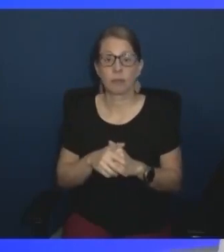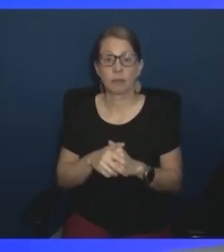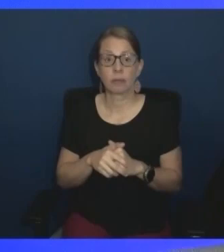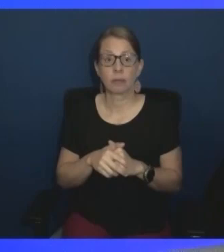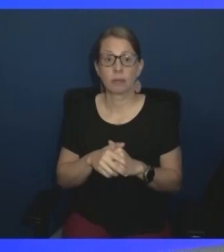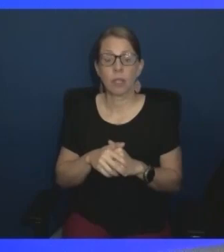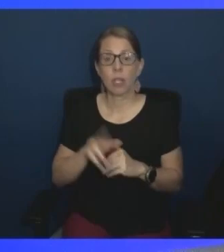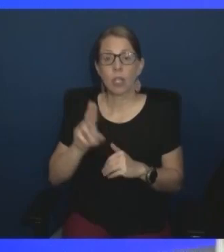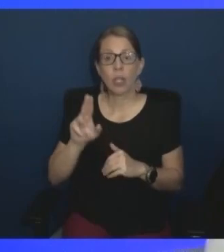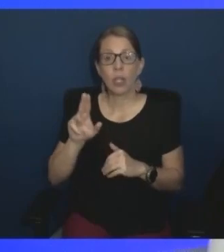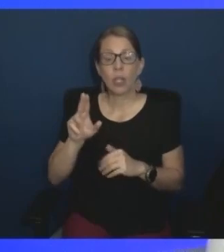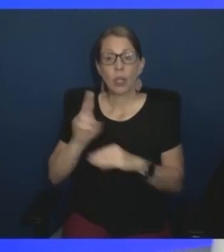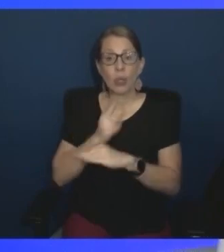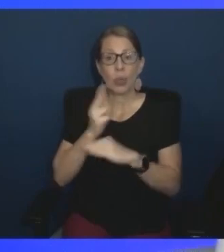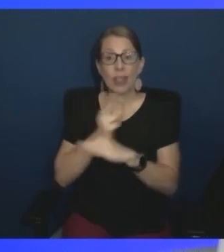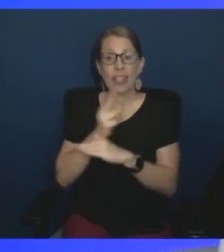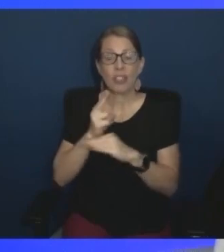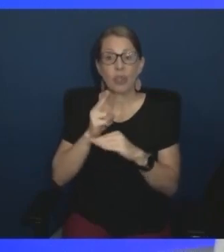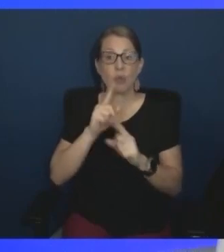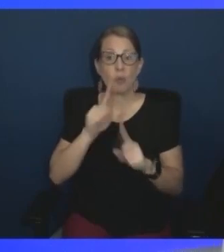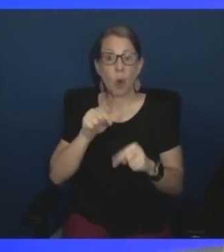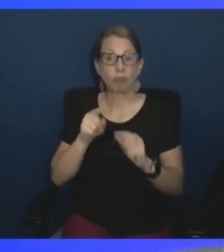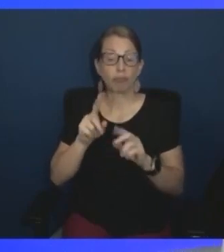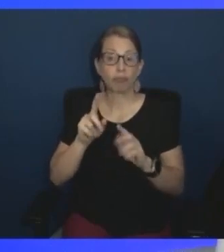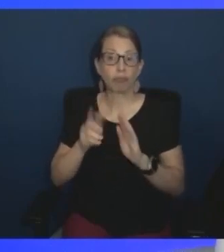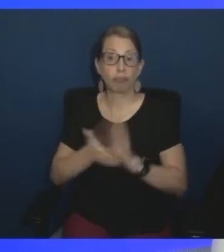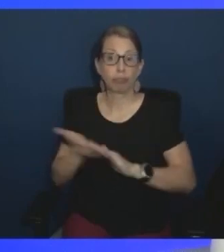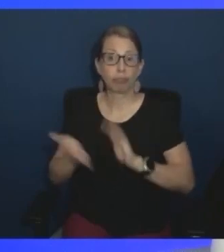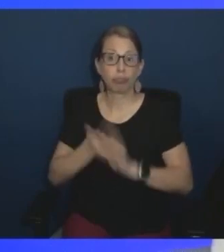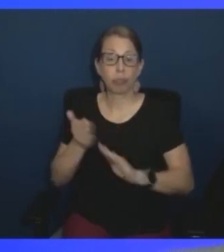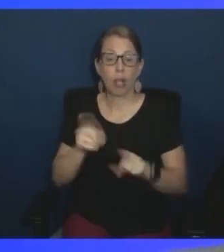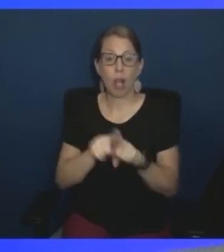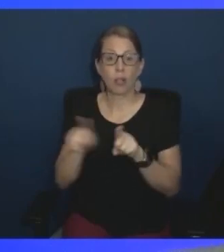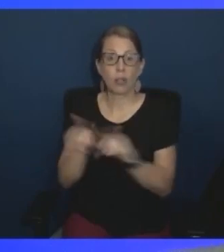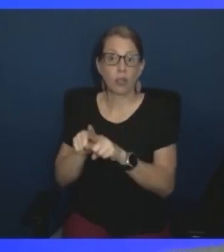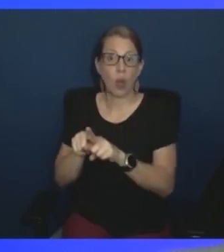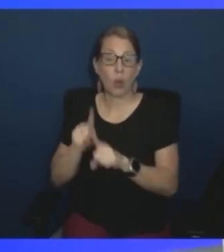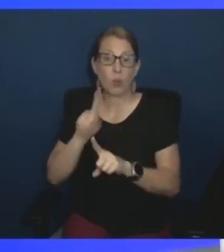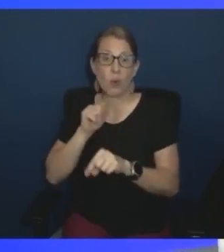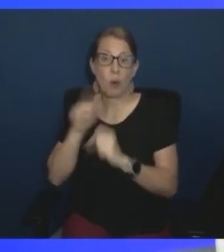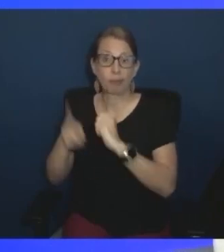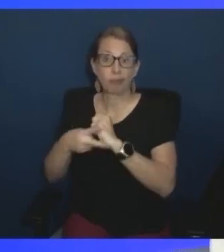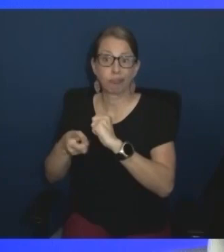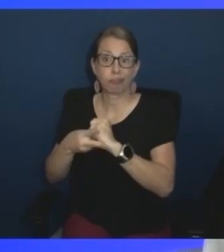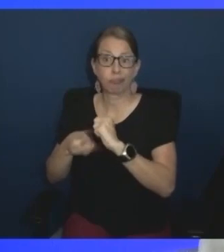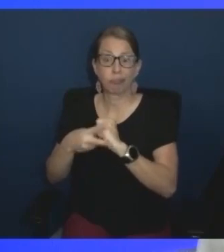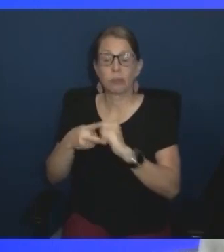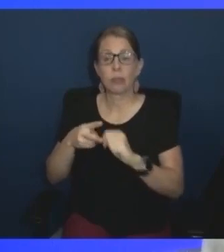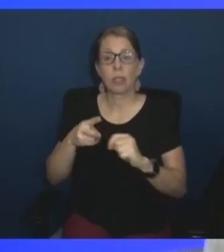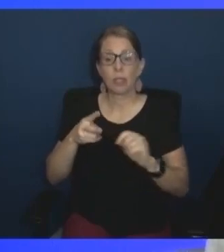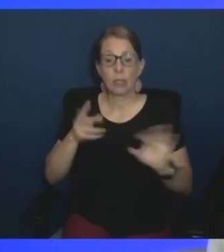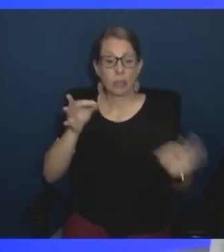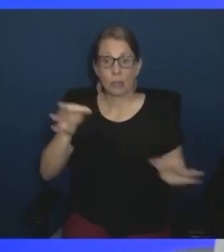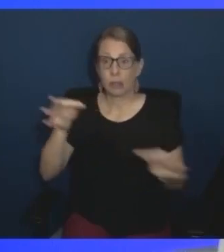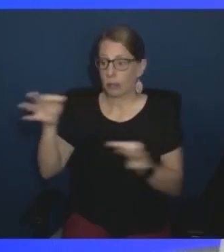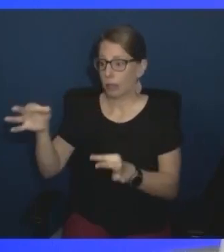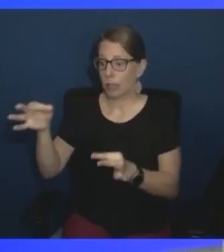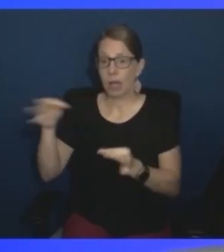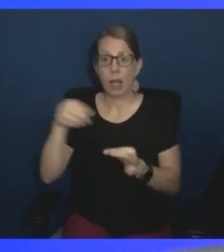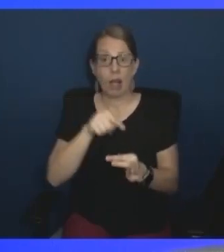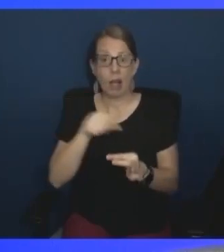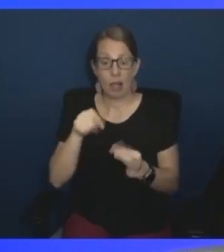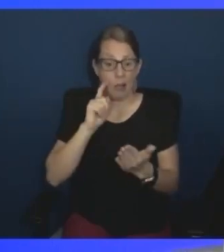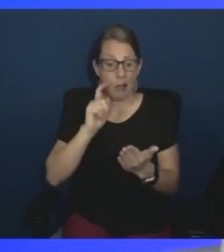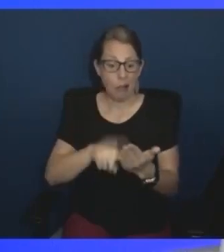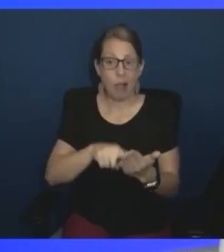reports and a lot of inventory reports to make sure that we're stacking up, meeting needs. And if we're seeing that we're putting a lot of excessive strain on a